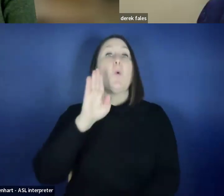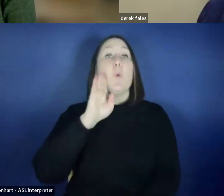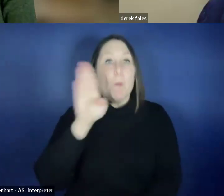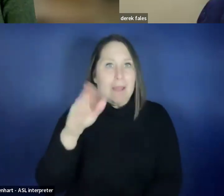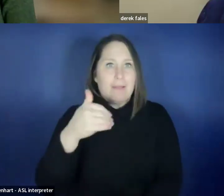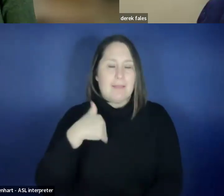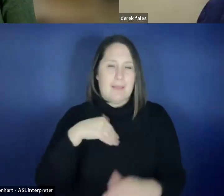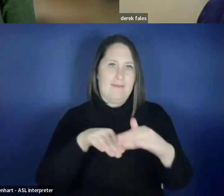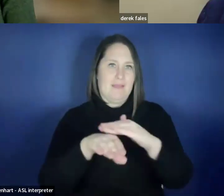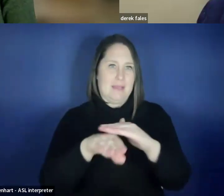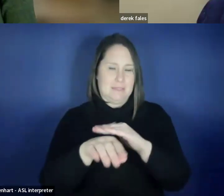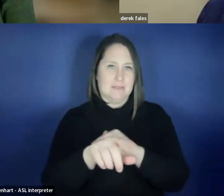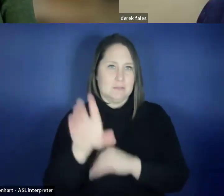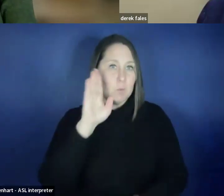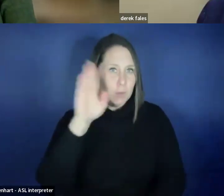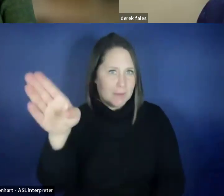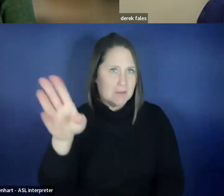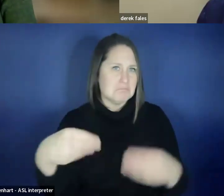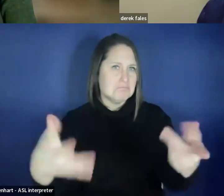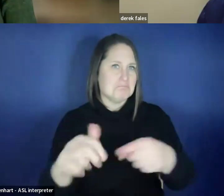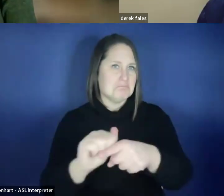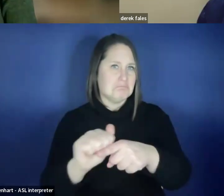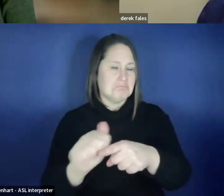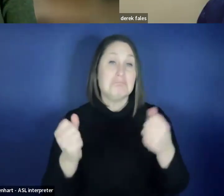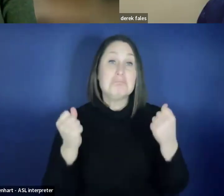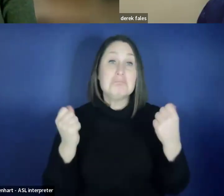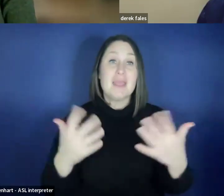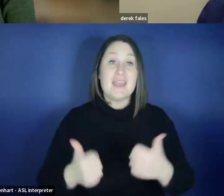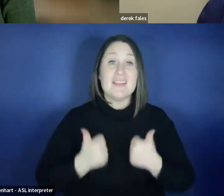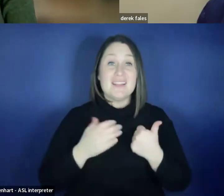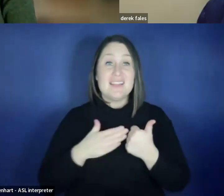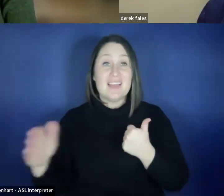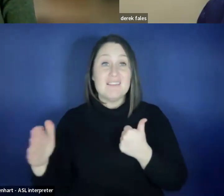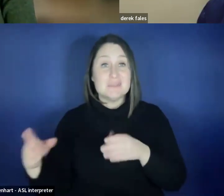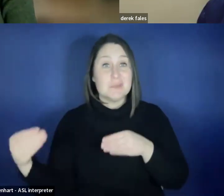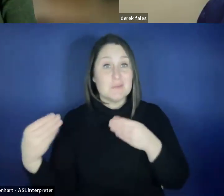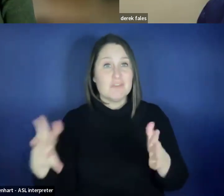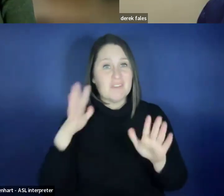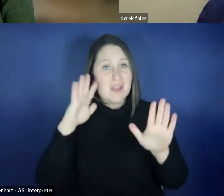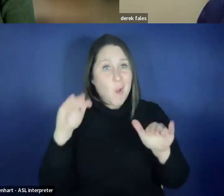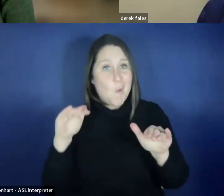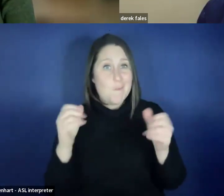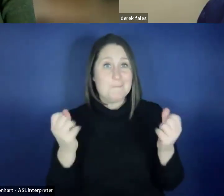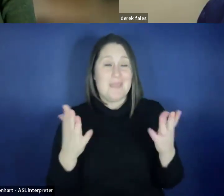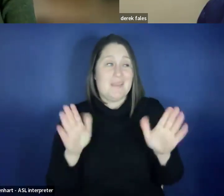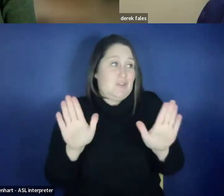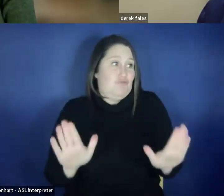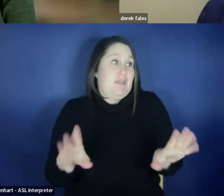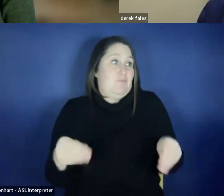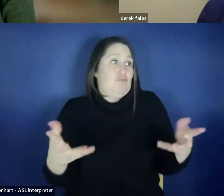training. But many of the Lifespan providers, we hope, will be many of the really great providers that we have